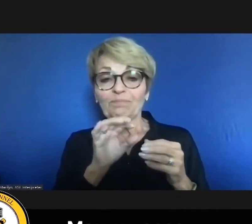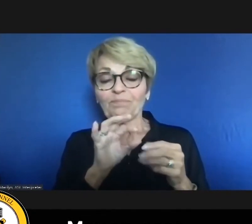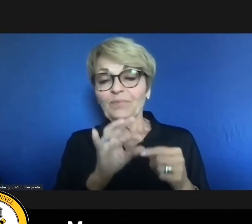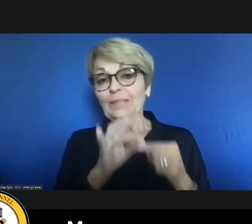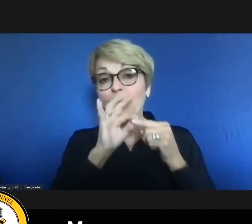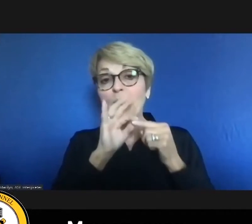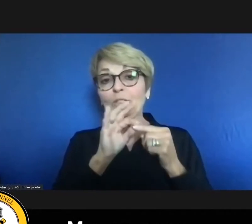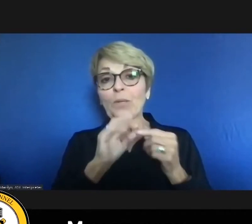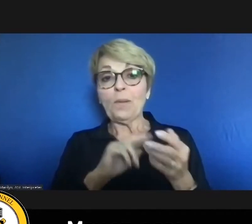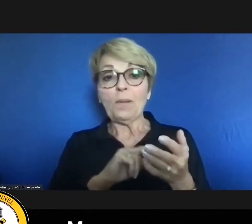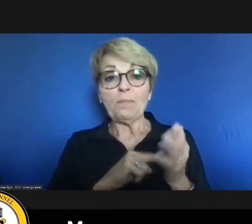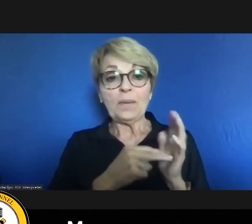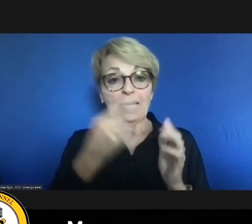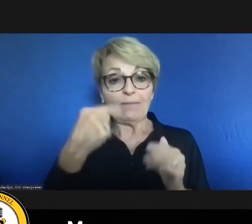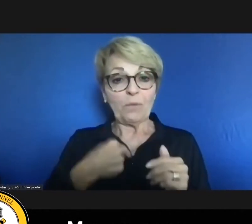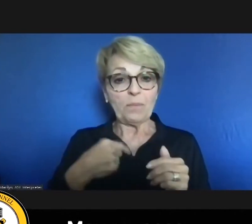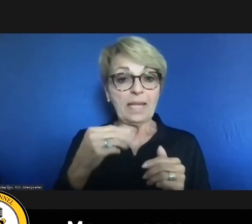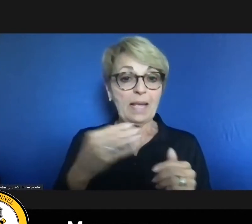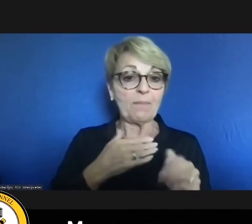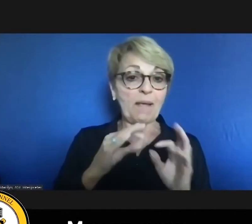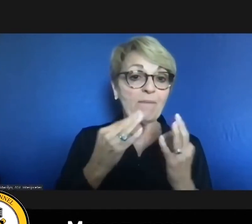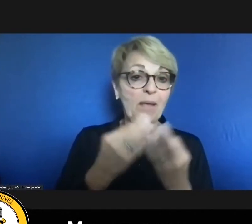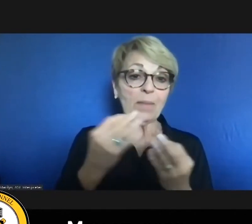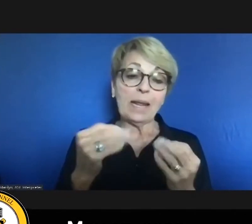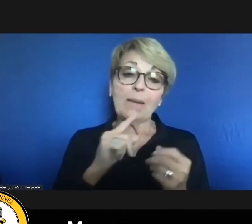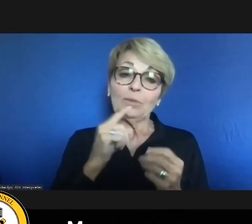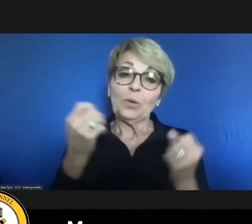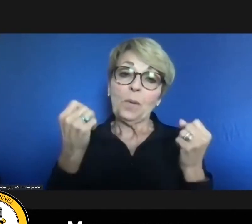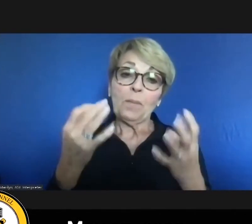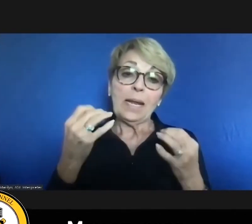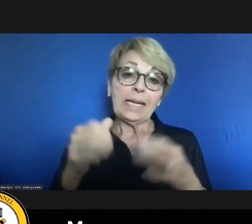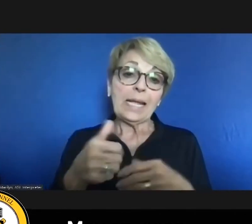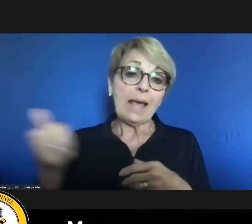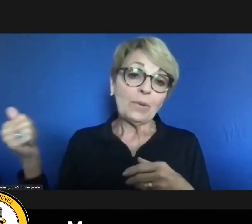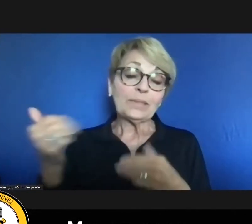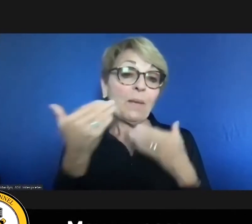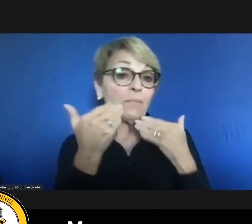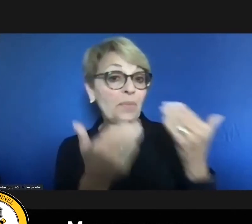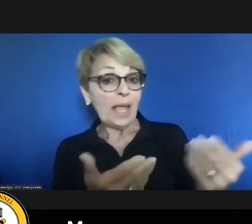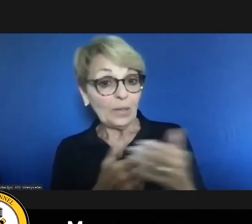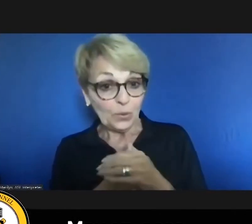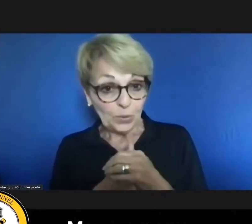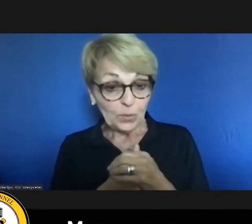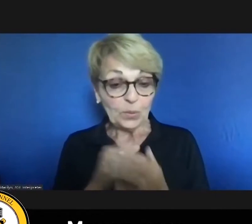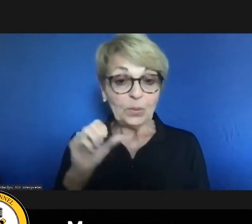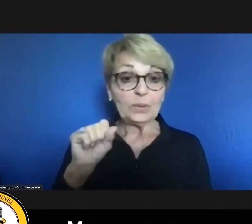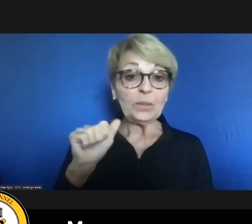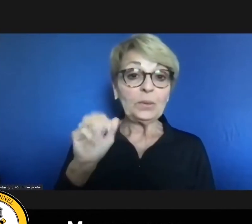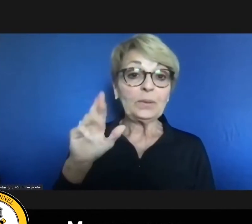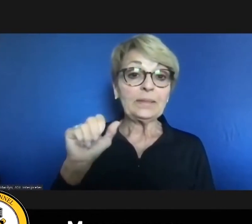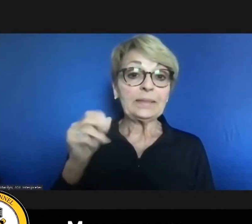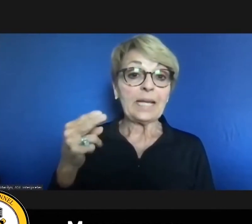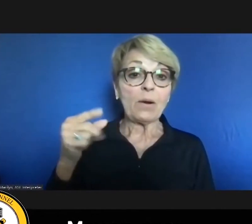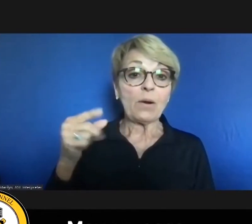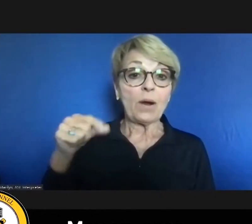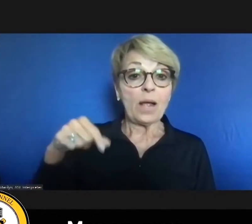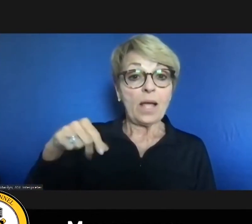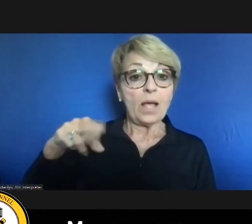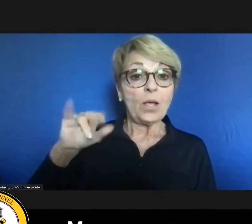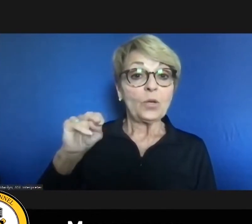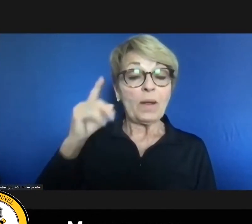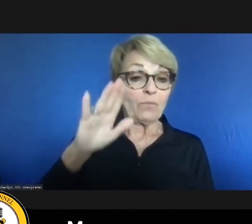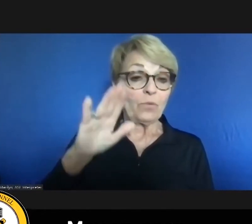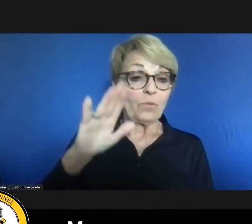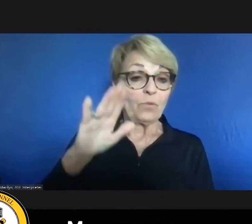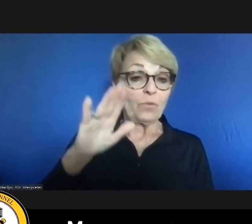and I'm sure many others. Thank you to Sarah Quinn for all of your work over these last couple